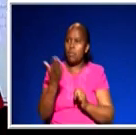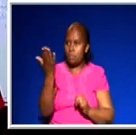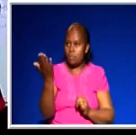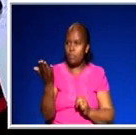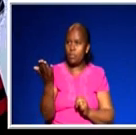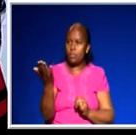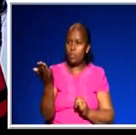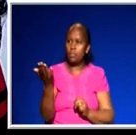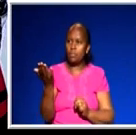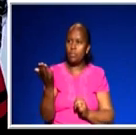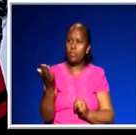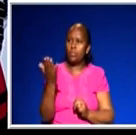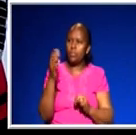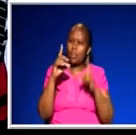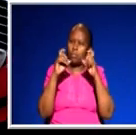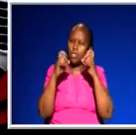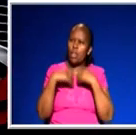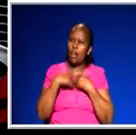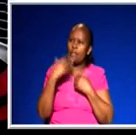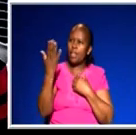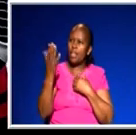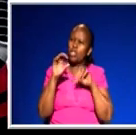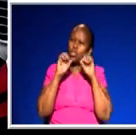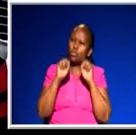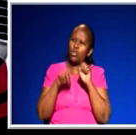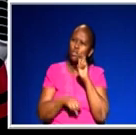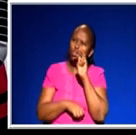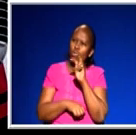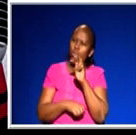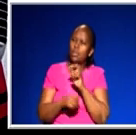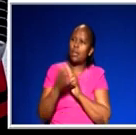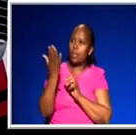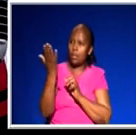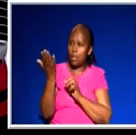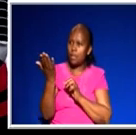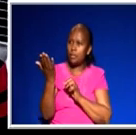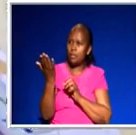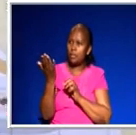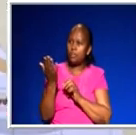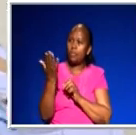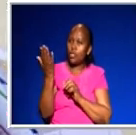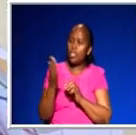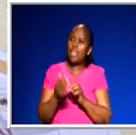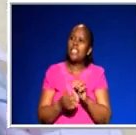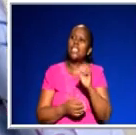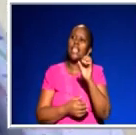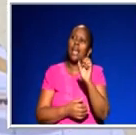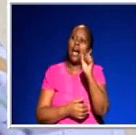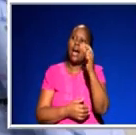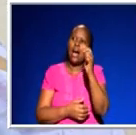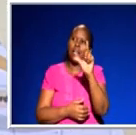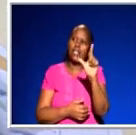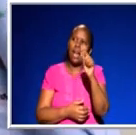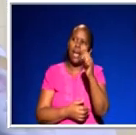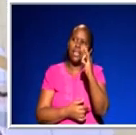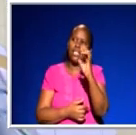to our diagrams here. I don't know if you'll be able to look at this one. This is Atlantic Ocean. Can you see the